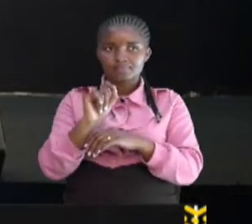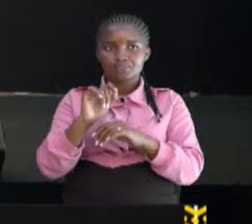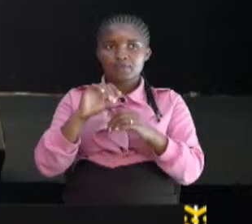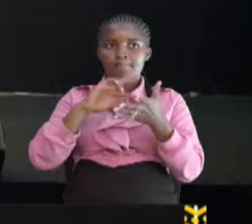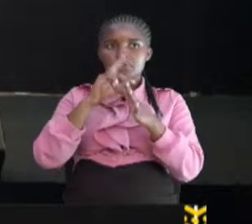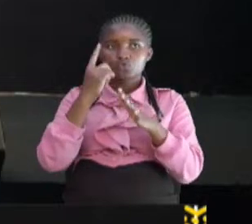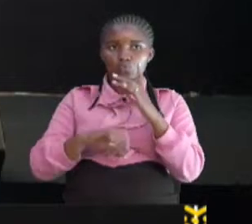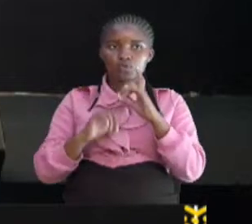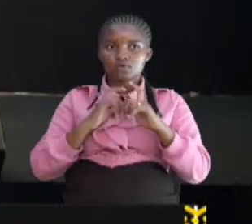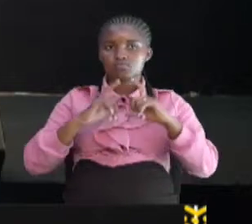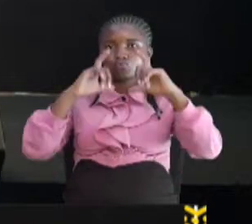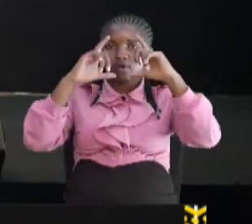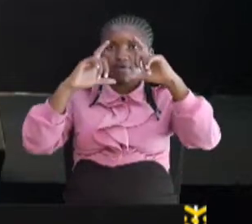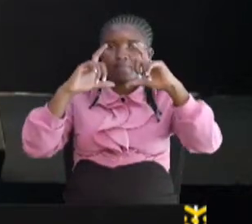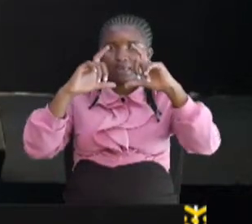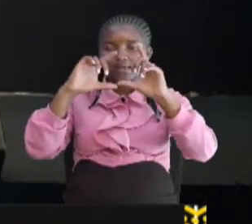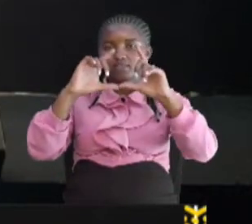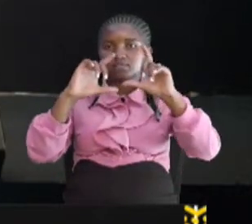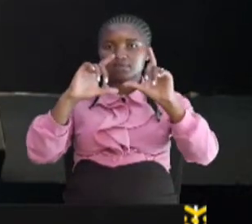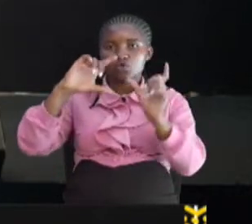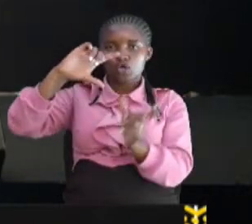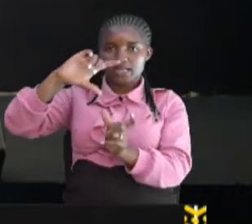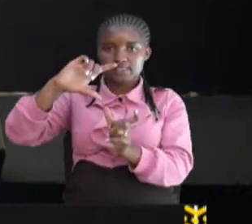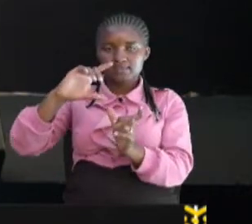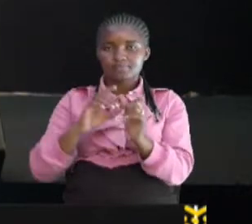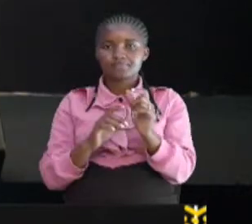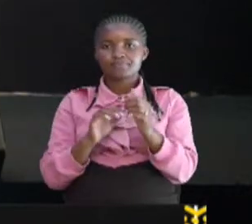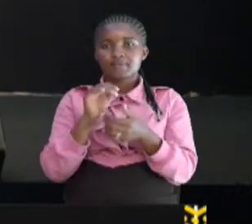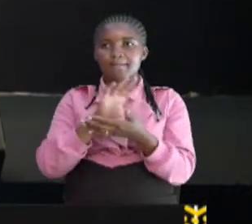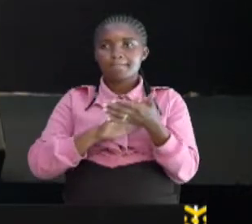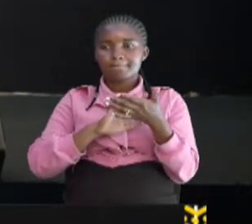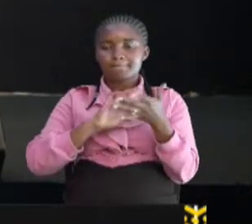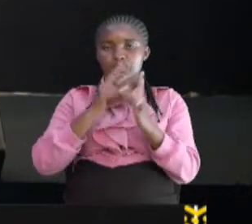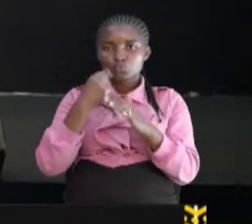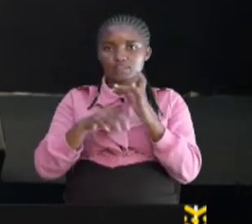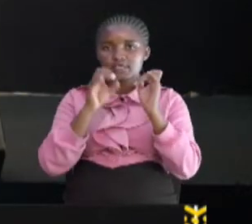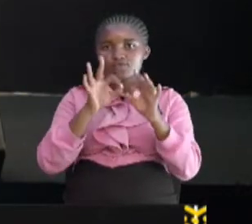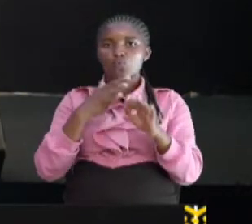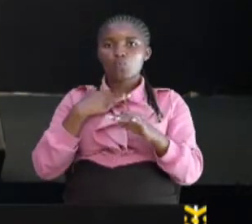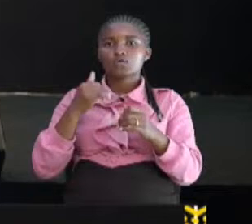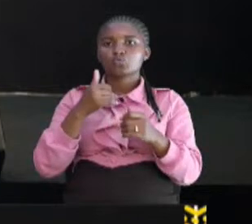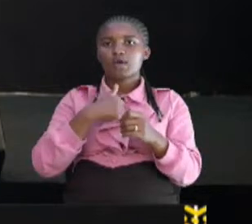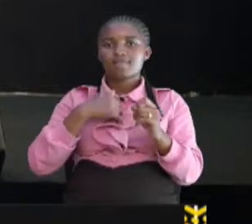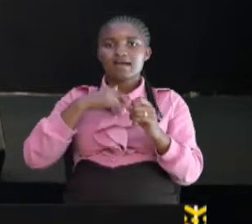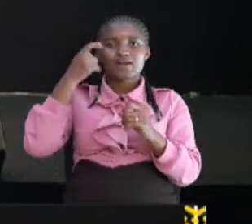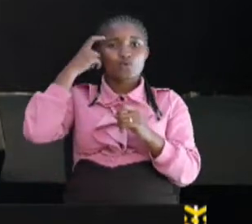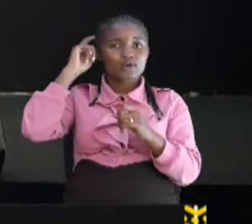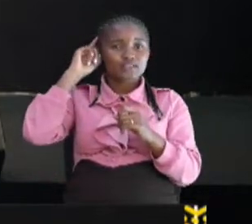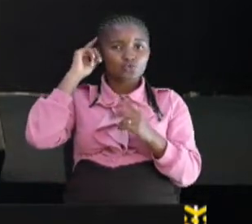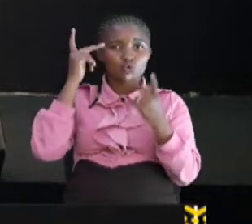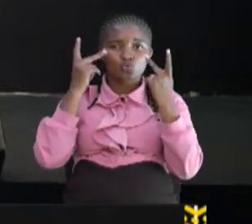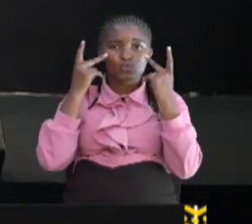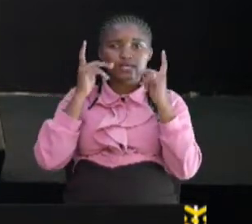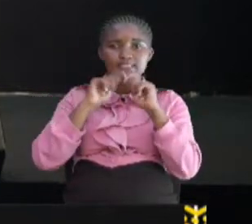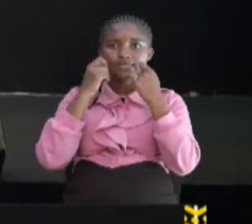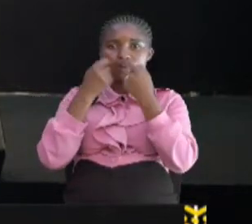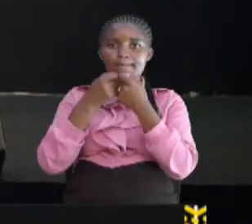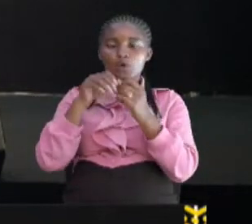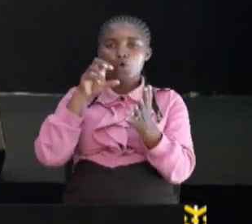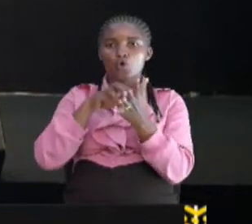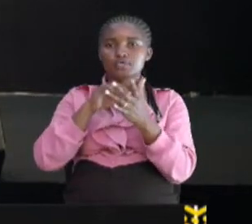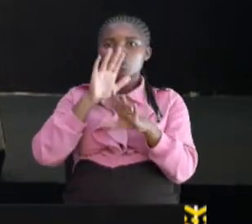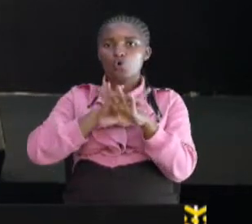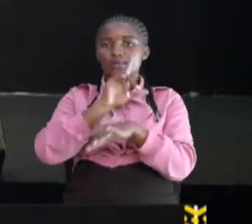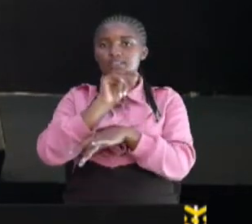like this. So basically, if you really want to have an original looking type content on